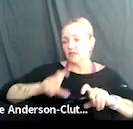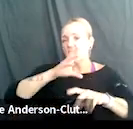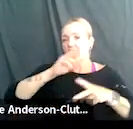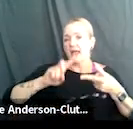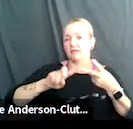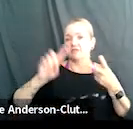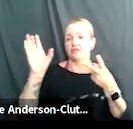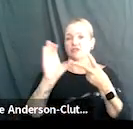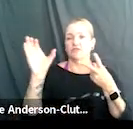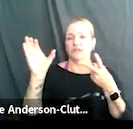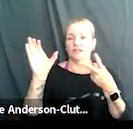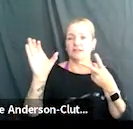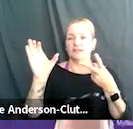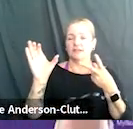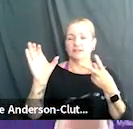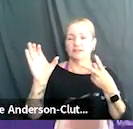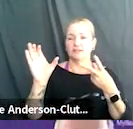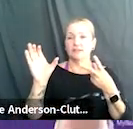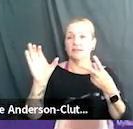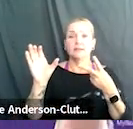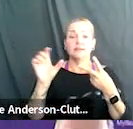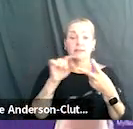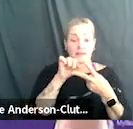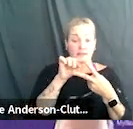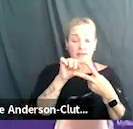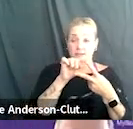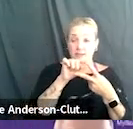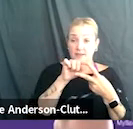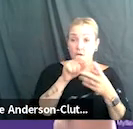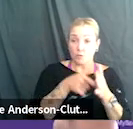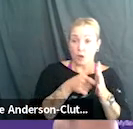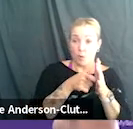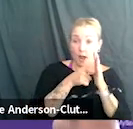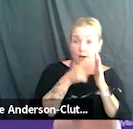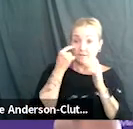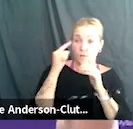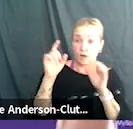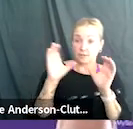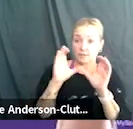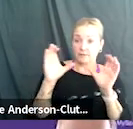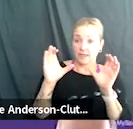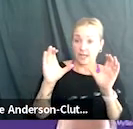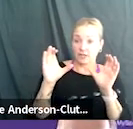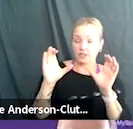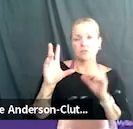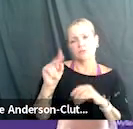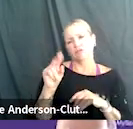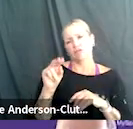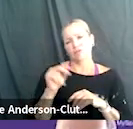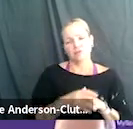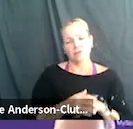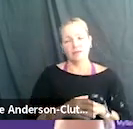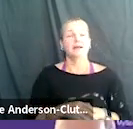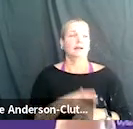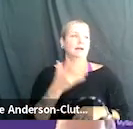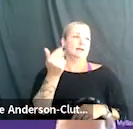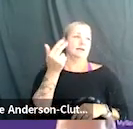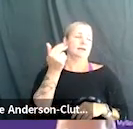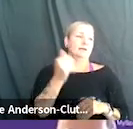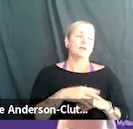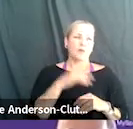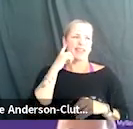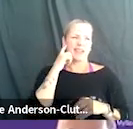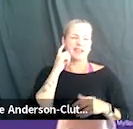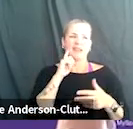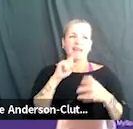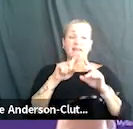to fill out the evaluation. No, people have to fill it out with only 7s or whatever the highest mark is in order to get their credits, I think is what we're going to say from now